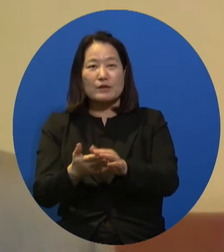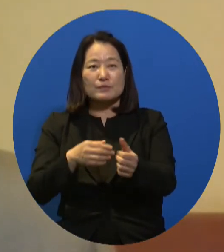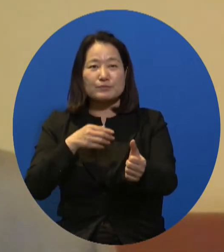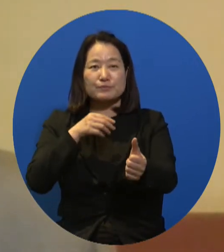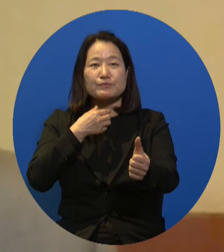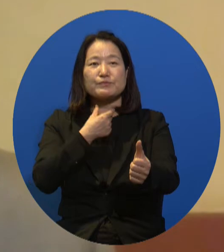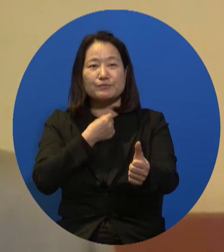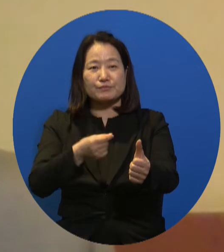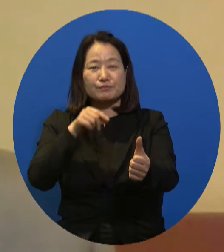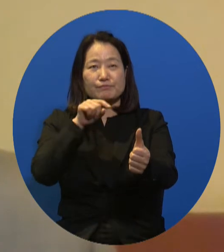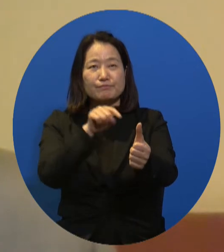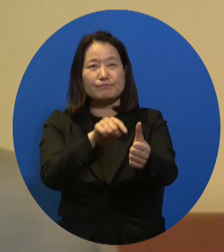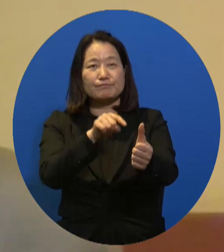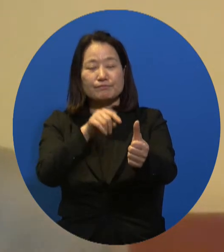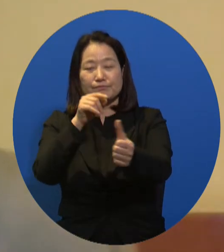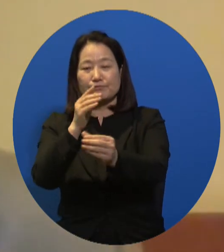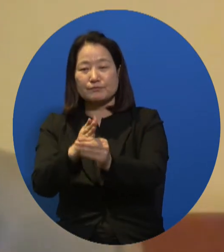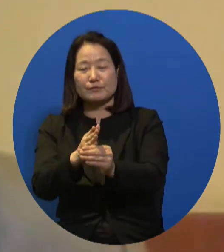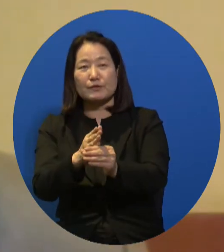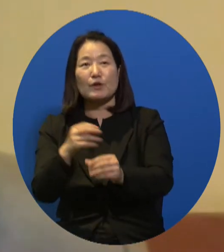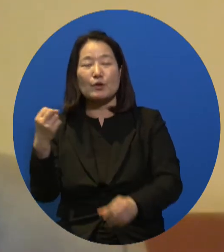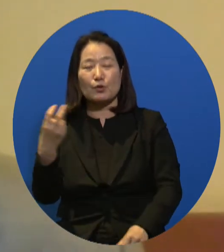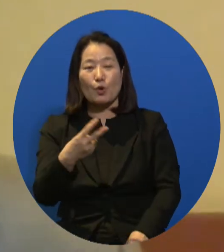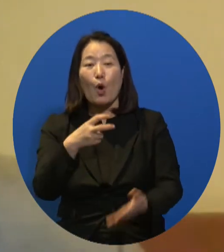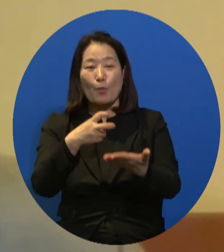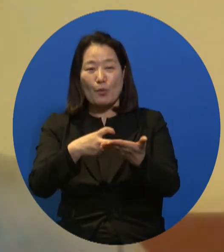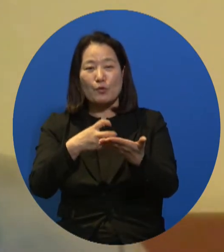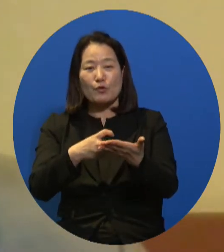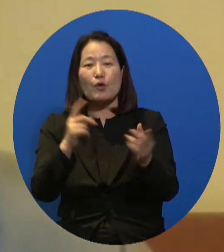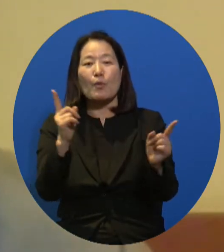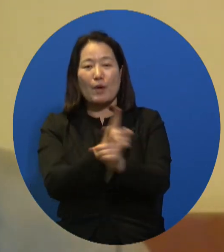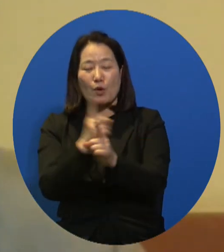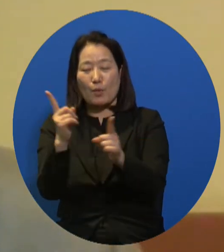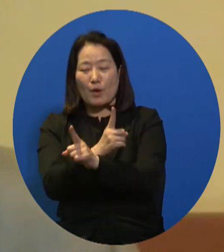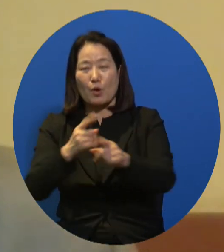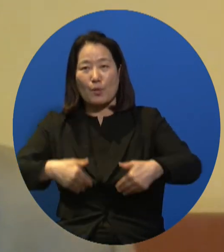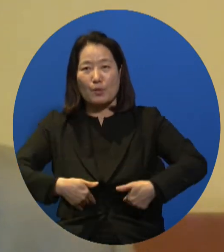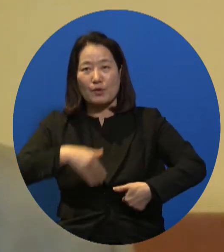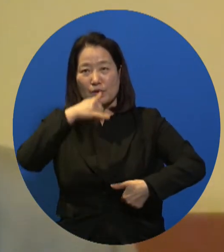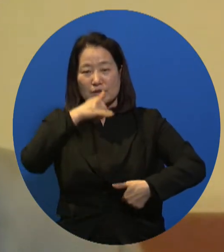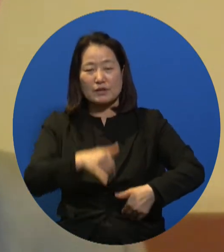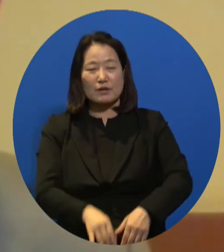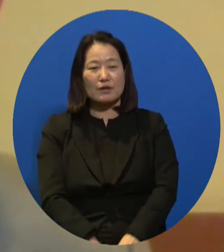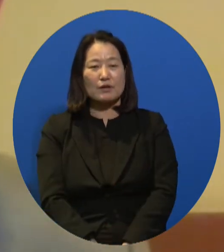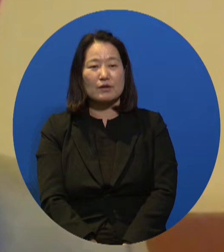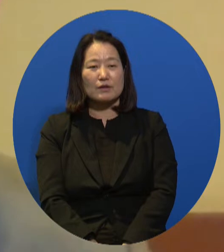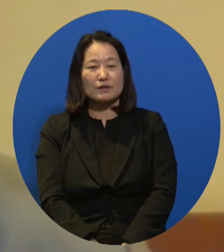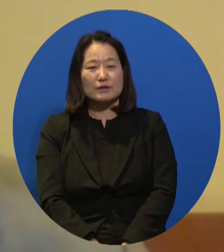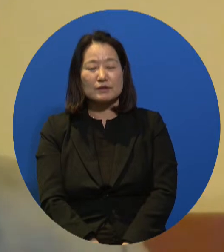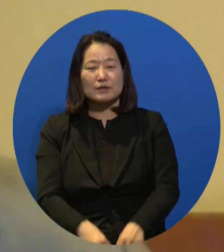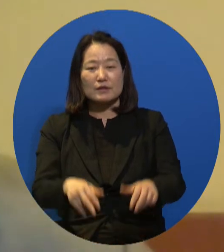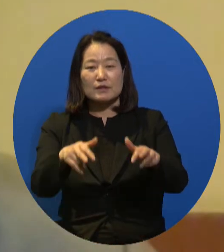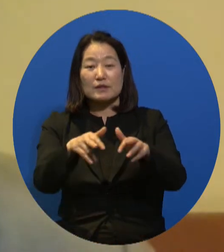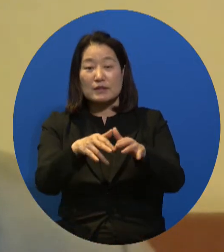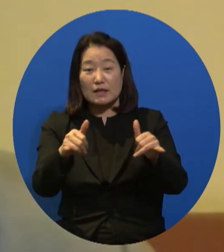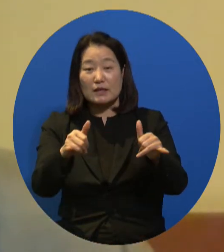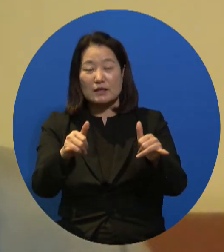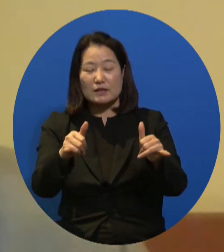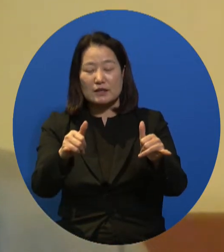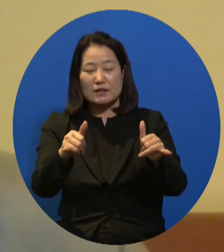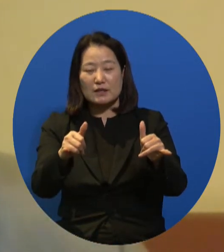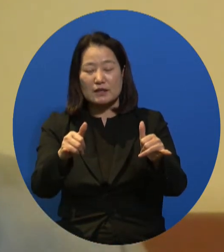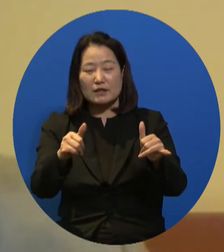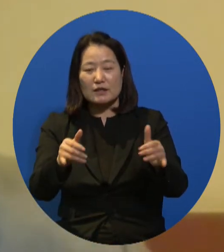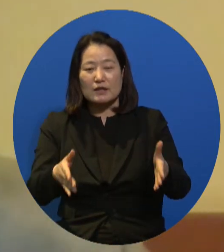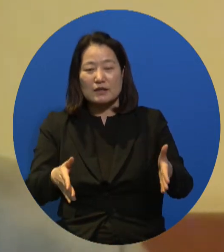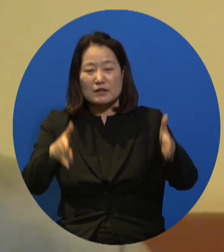EU when they continue to invest in institutionalization. Dear friends, in my closing remarks today,